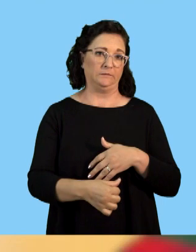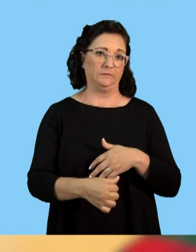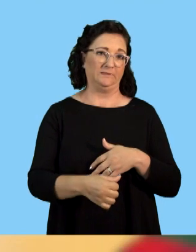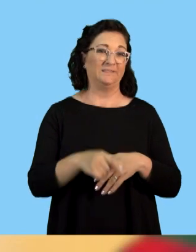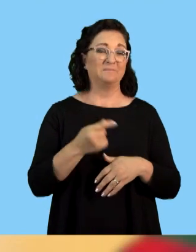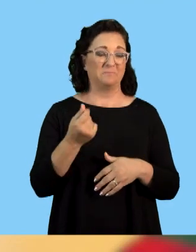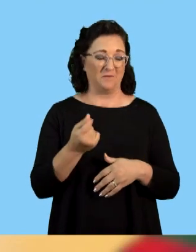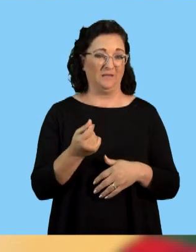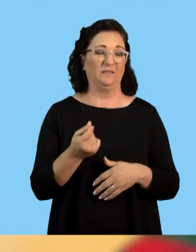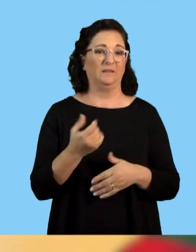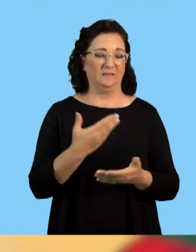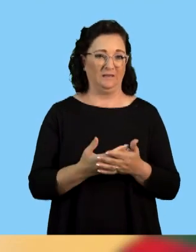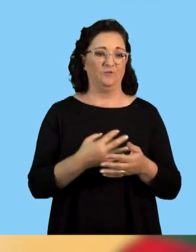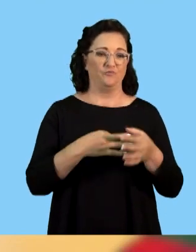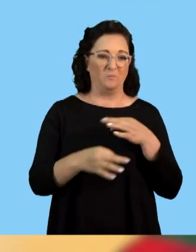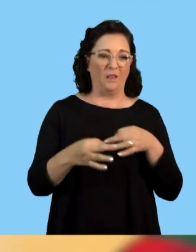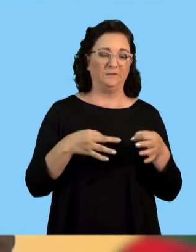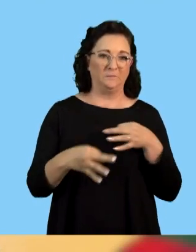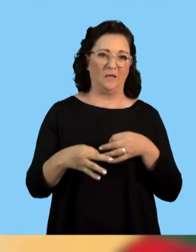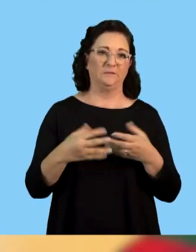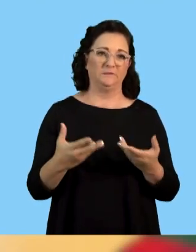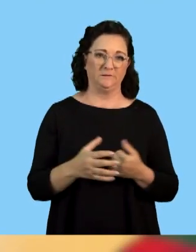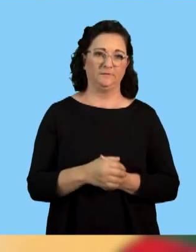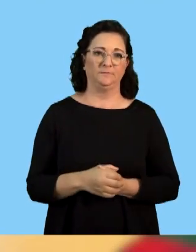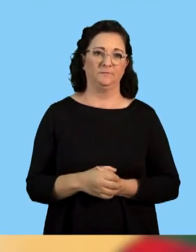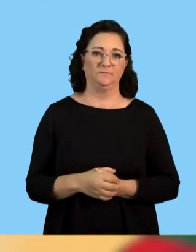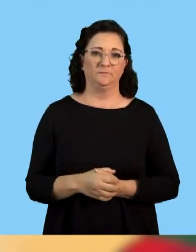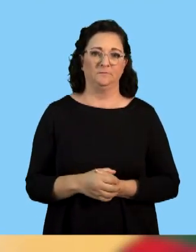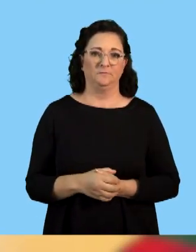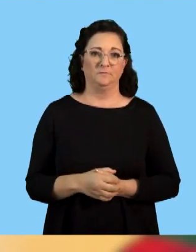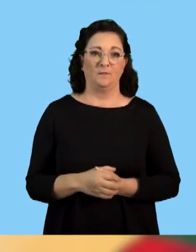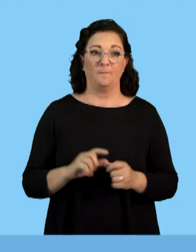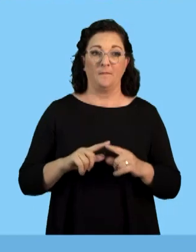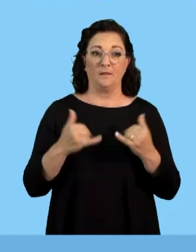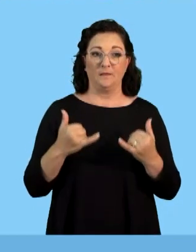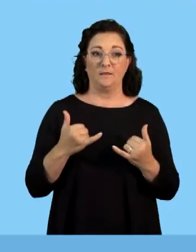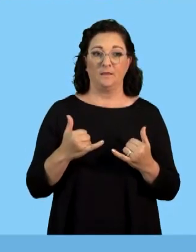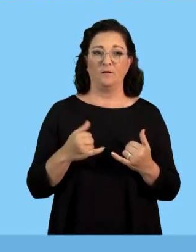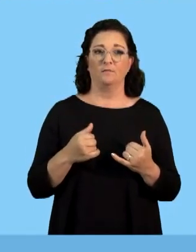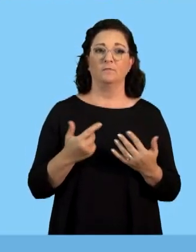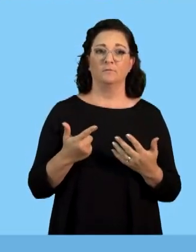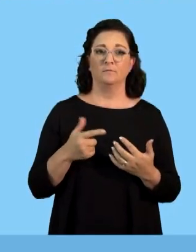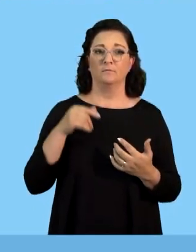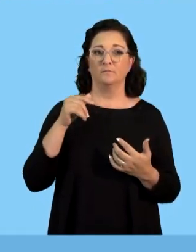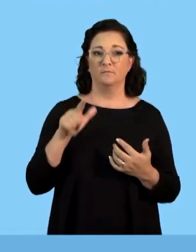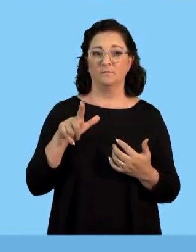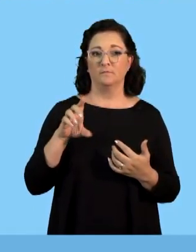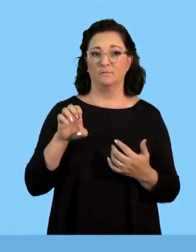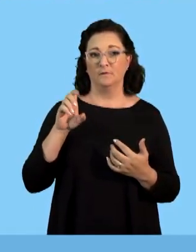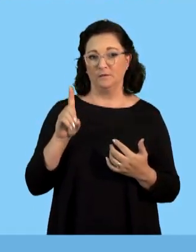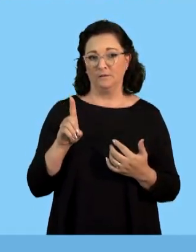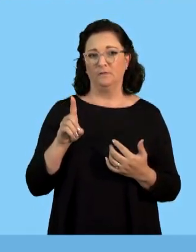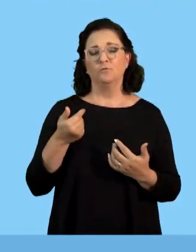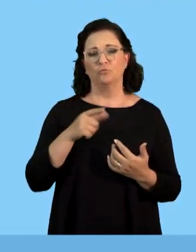month, and that costs a lot of money to replace a light bulb. So we also know that because now it takes a while for these